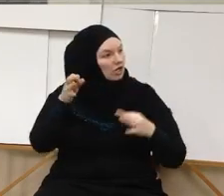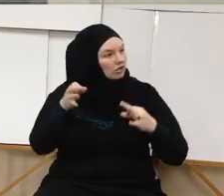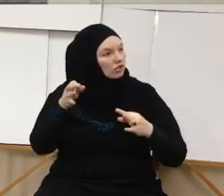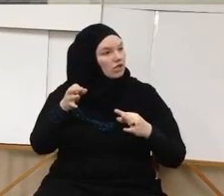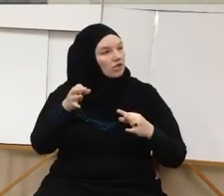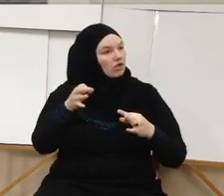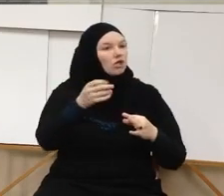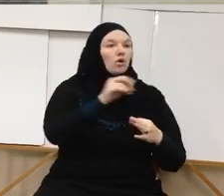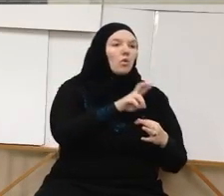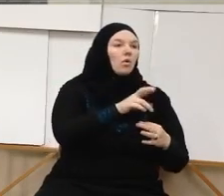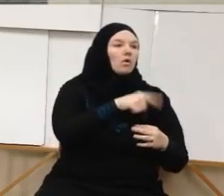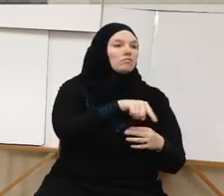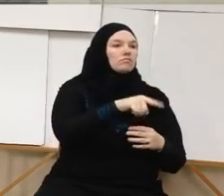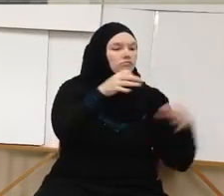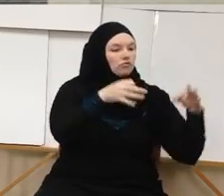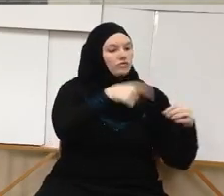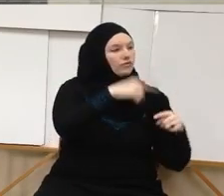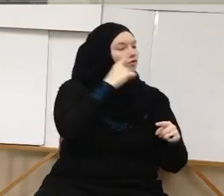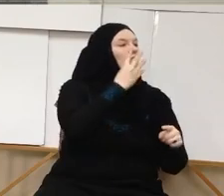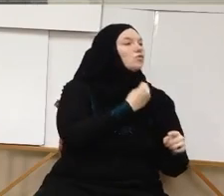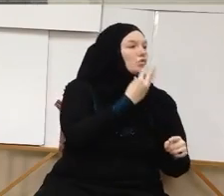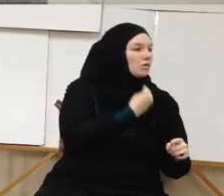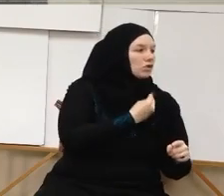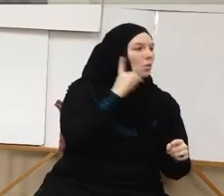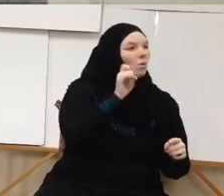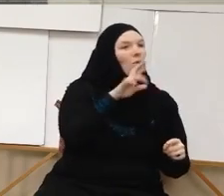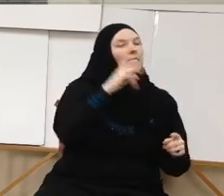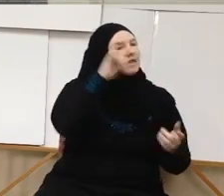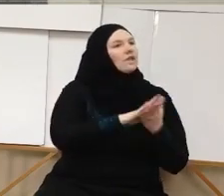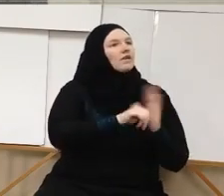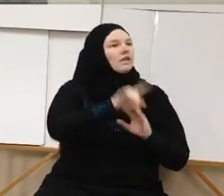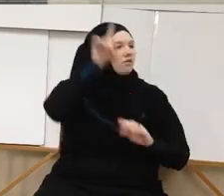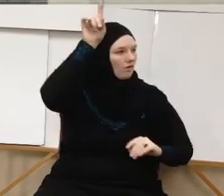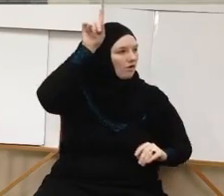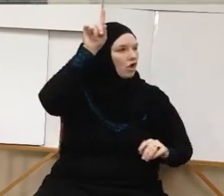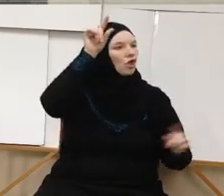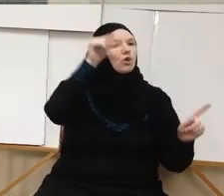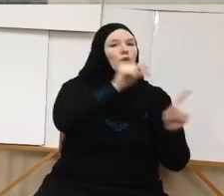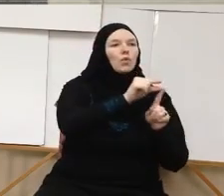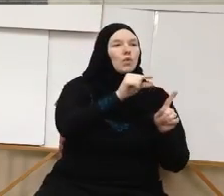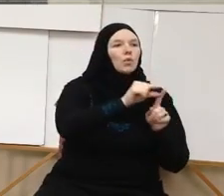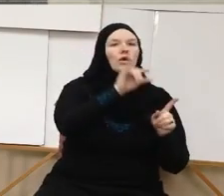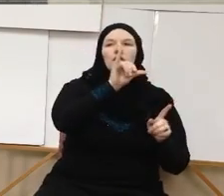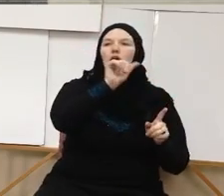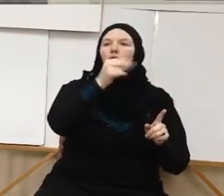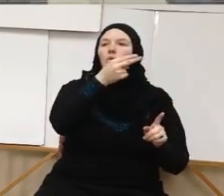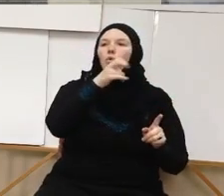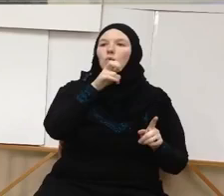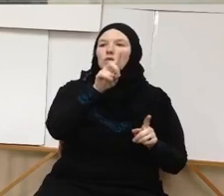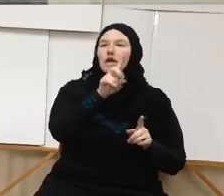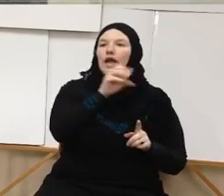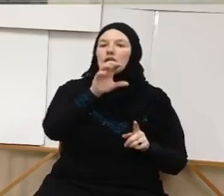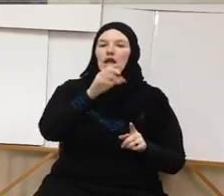are Jewish or that they have been returning to Allah subhanahu wa ta'ala. And the word Yahud and